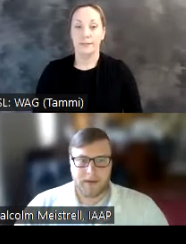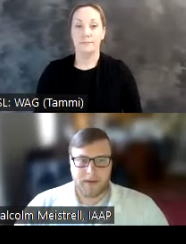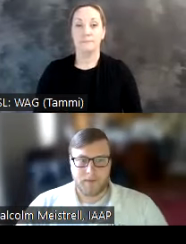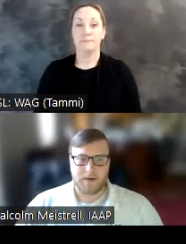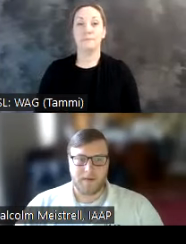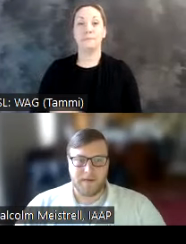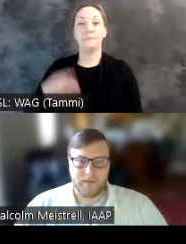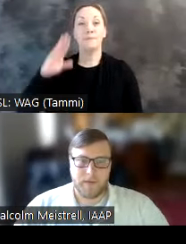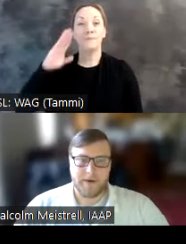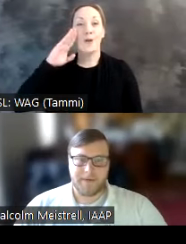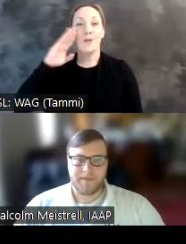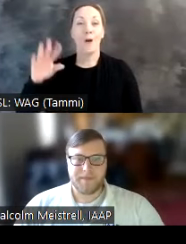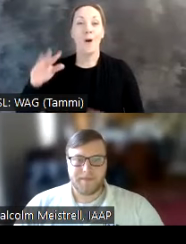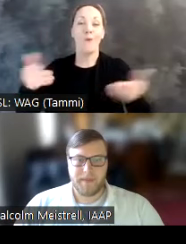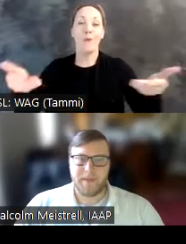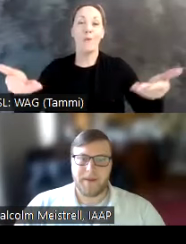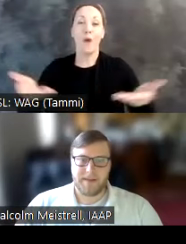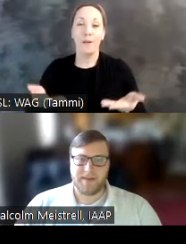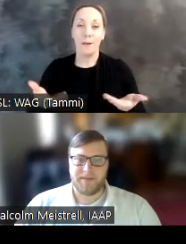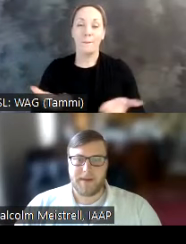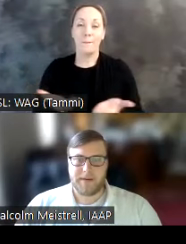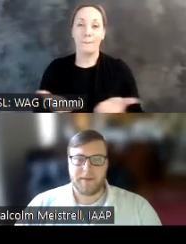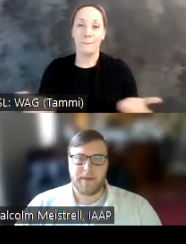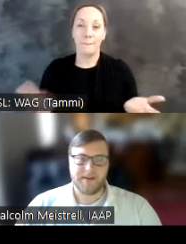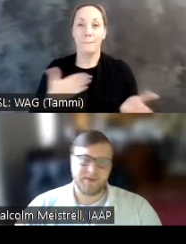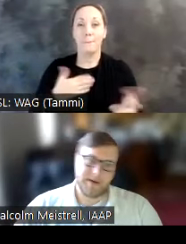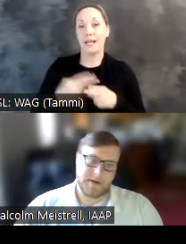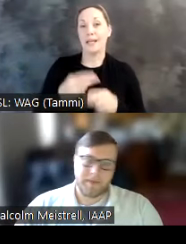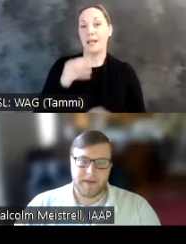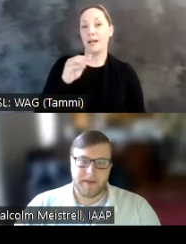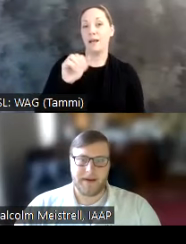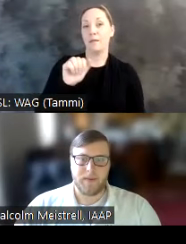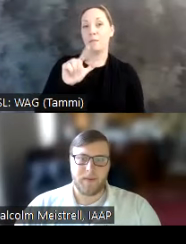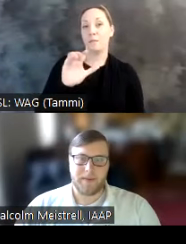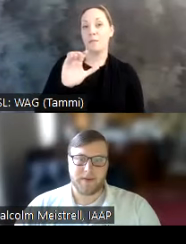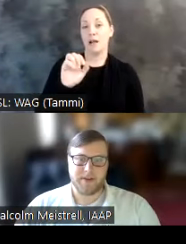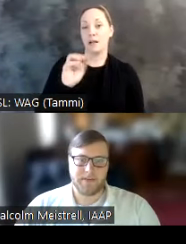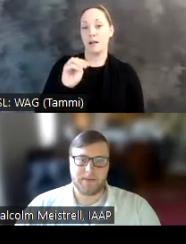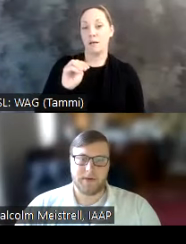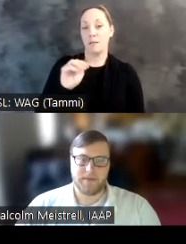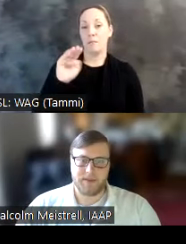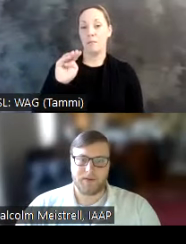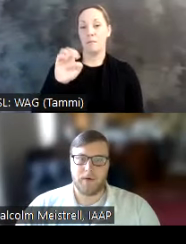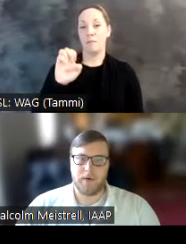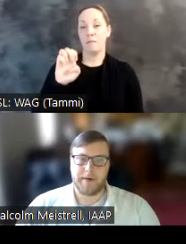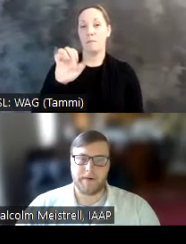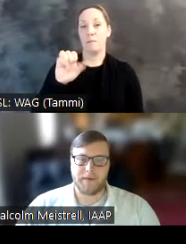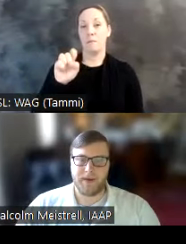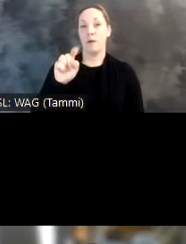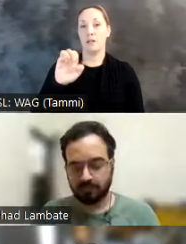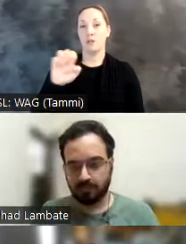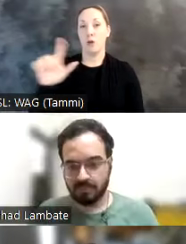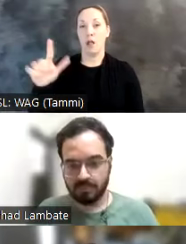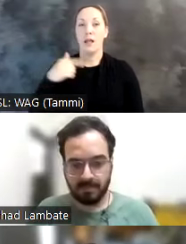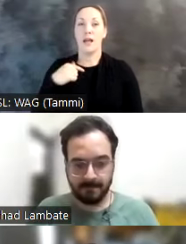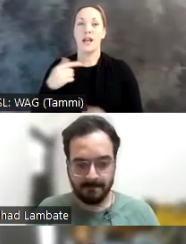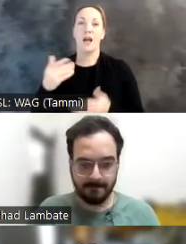Hello and welcome everyone. My name is Malcolm Maestrel and I'm a membership services coordinator